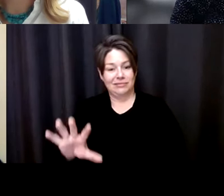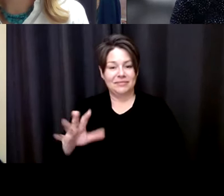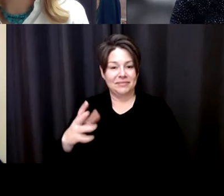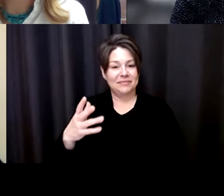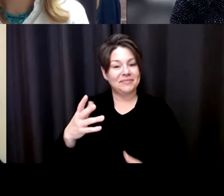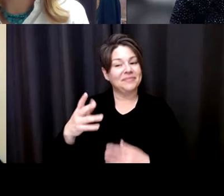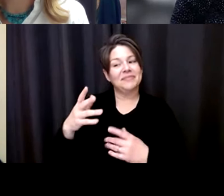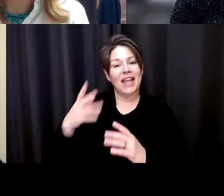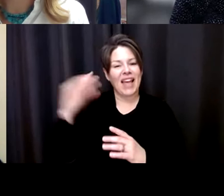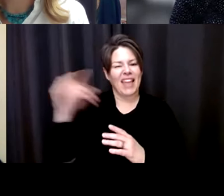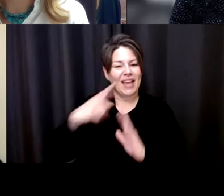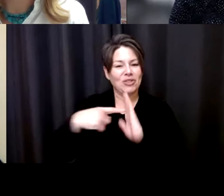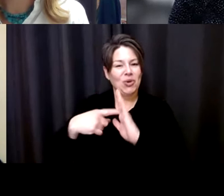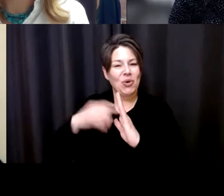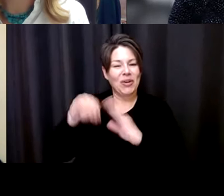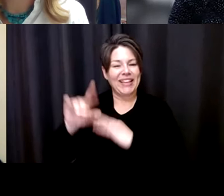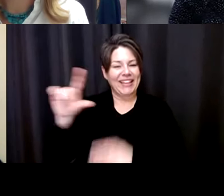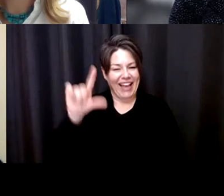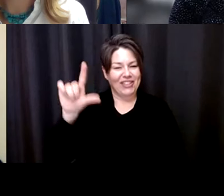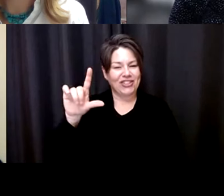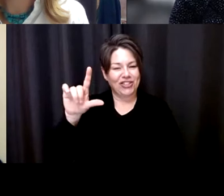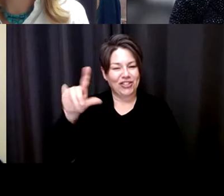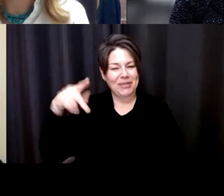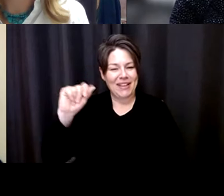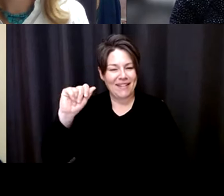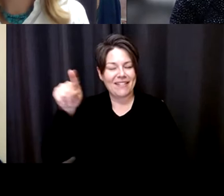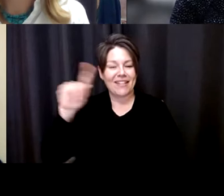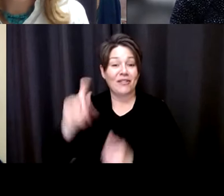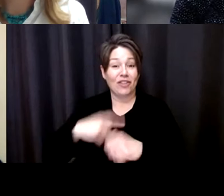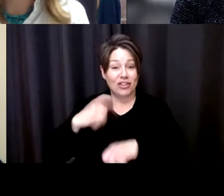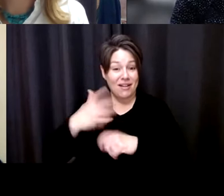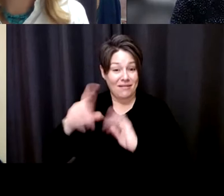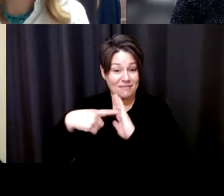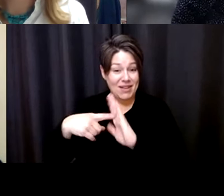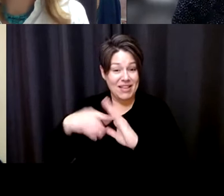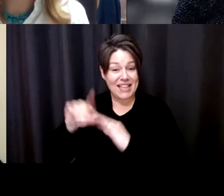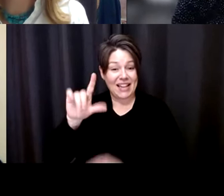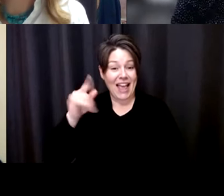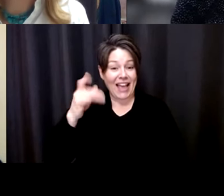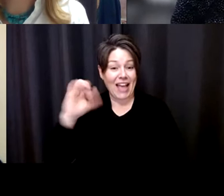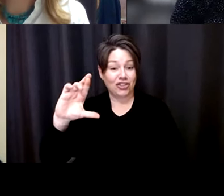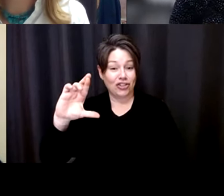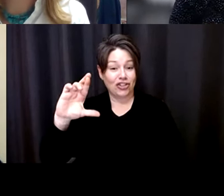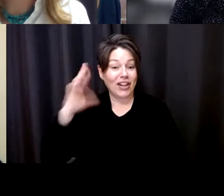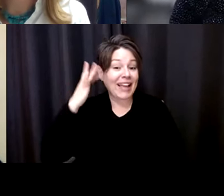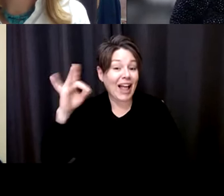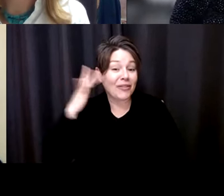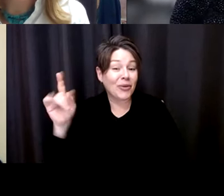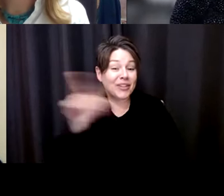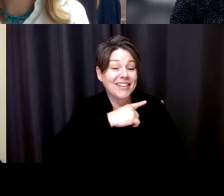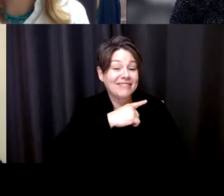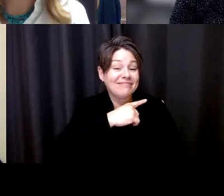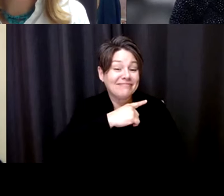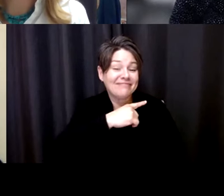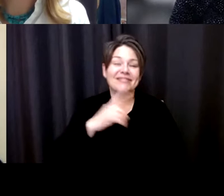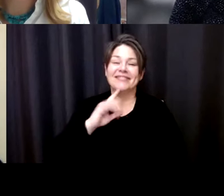where it's showing in Lancaster, Pennsylvania. And the first time it showed was in Lancaster, California. So that's kind of